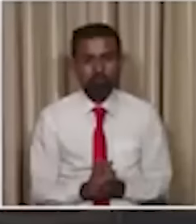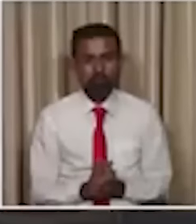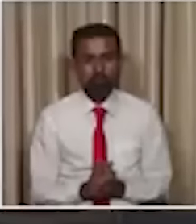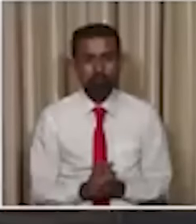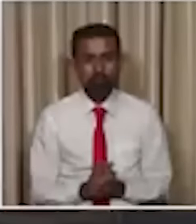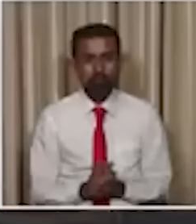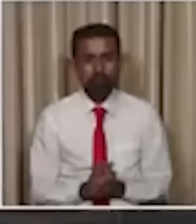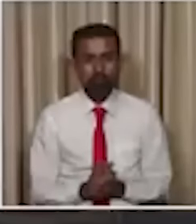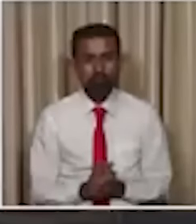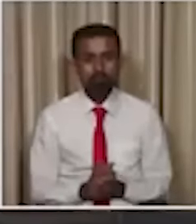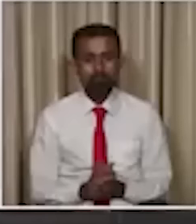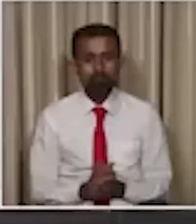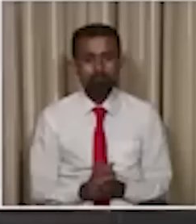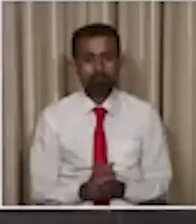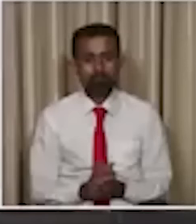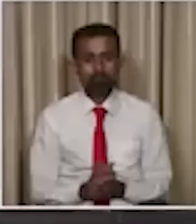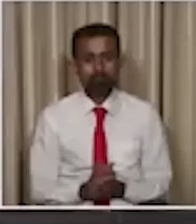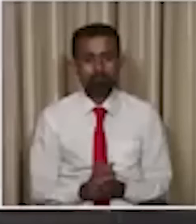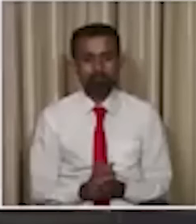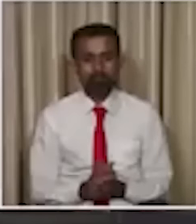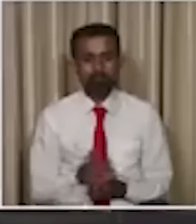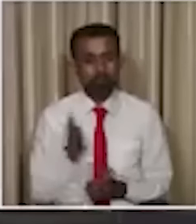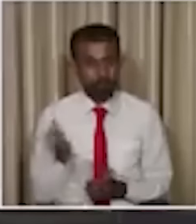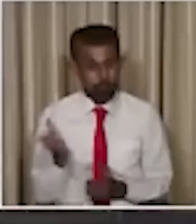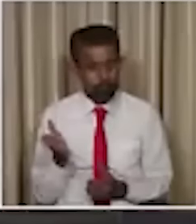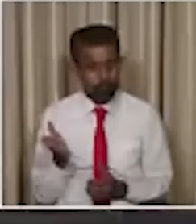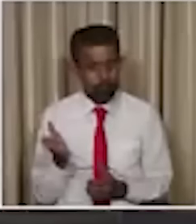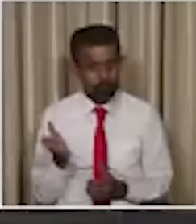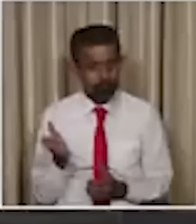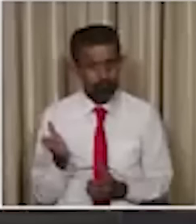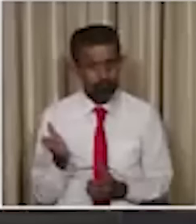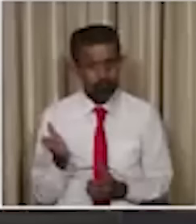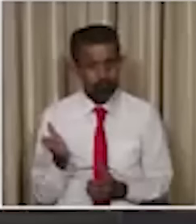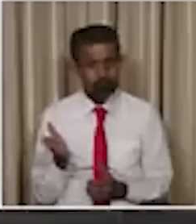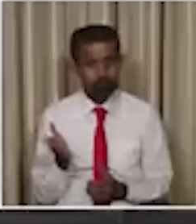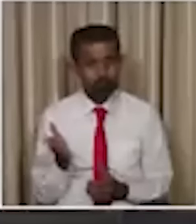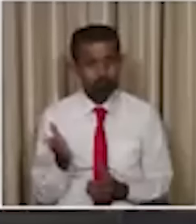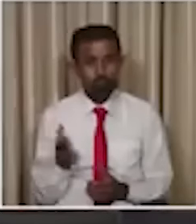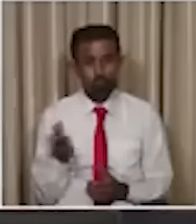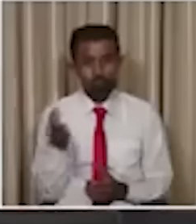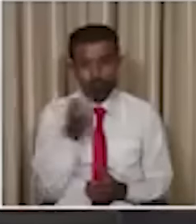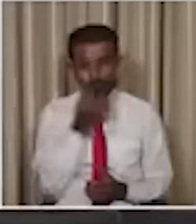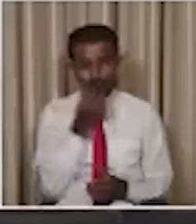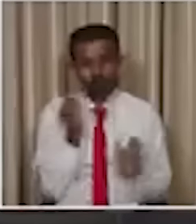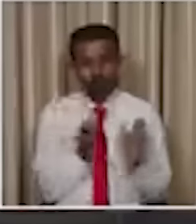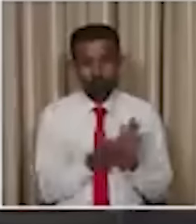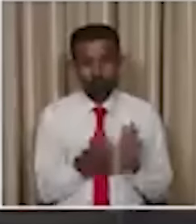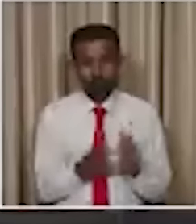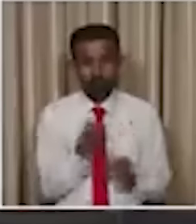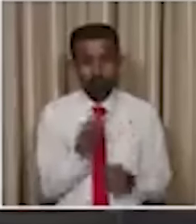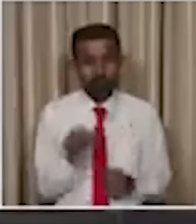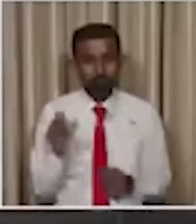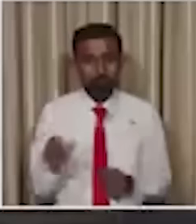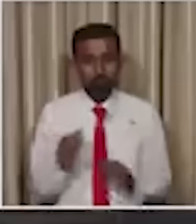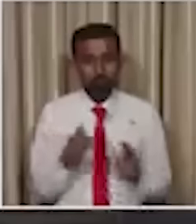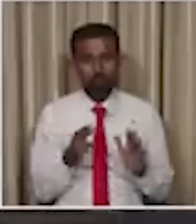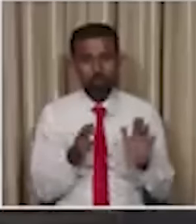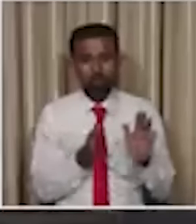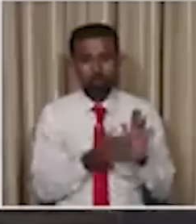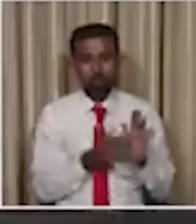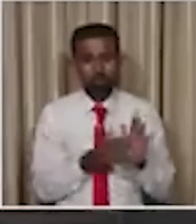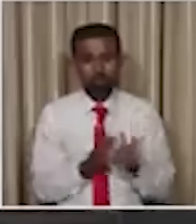criminal complaint, all of whom pledged allegiance to the ISIS, are Mohammed Naufar, the second